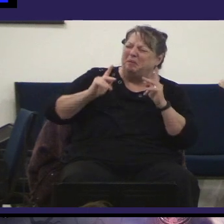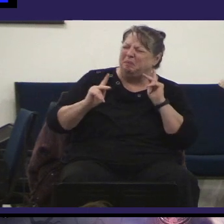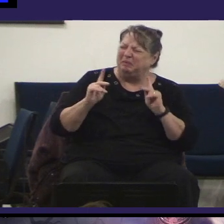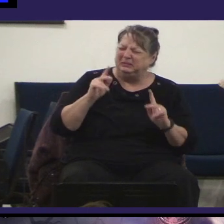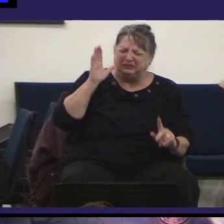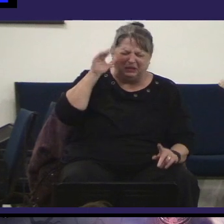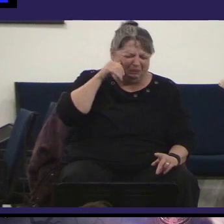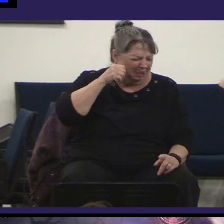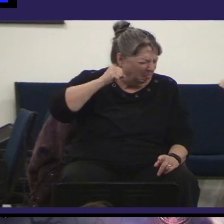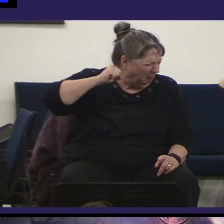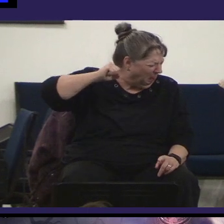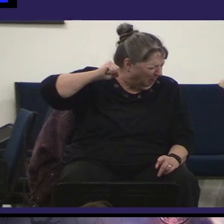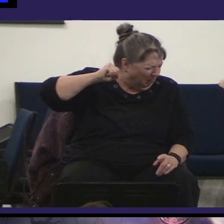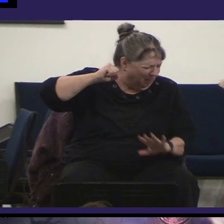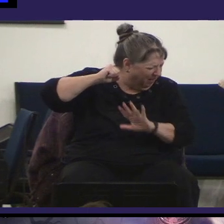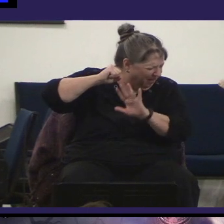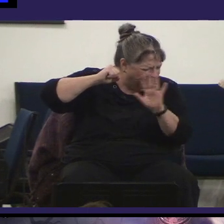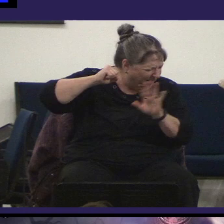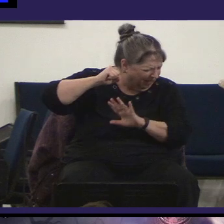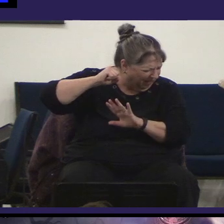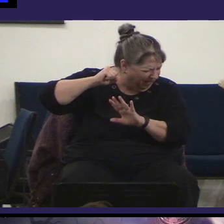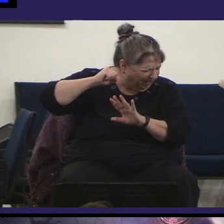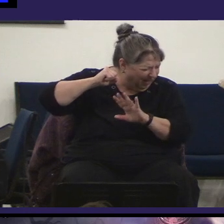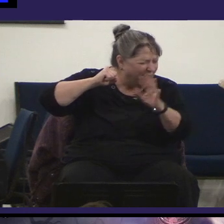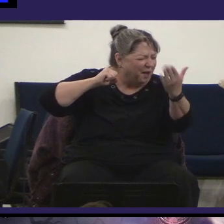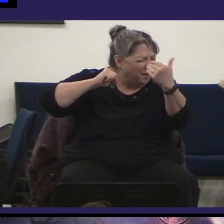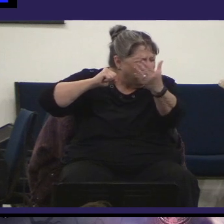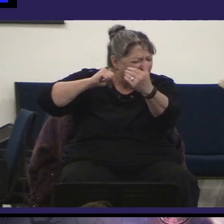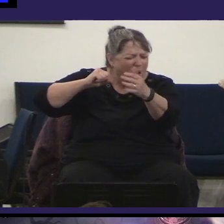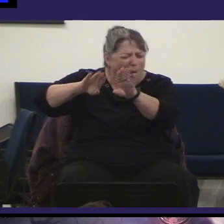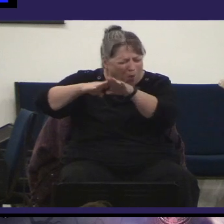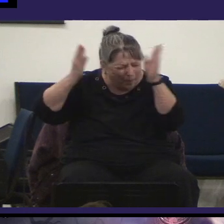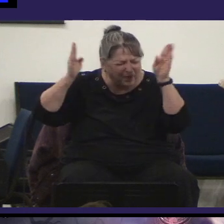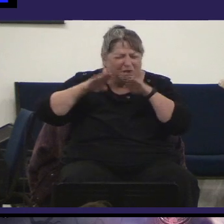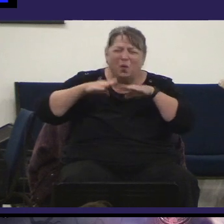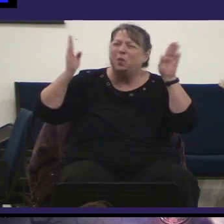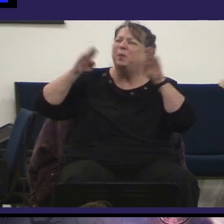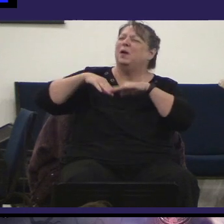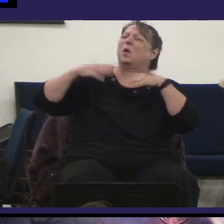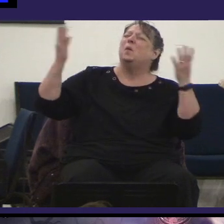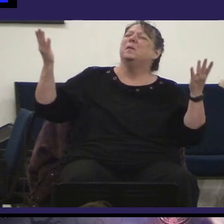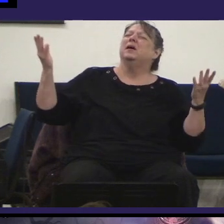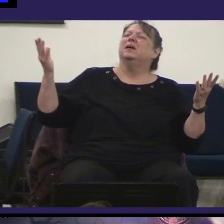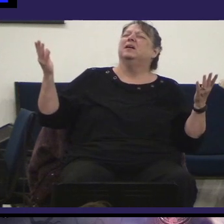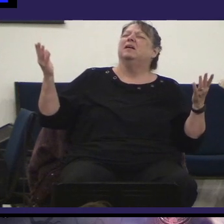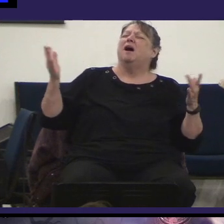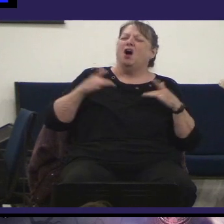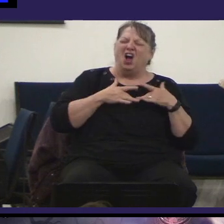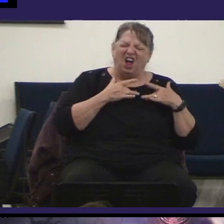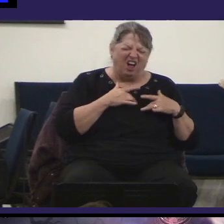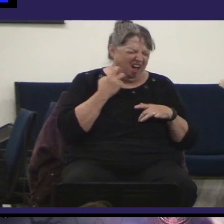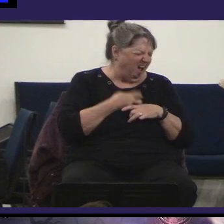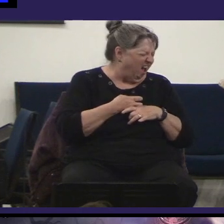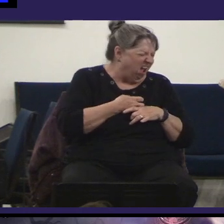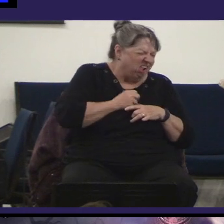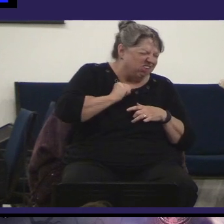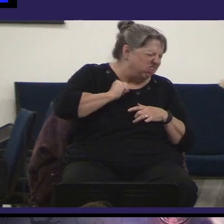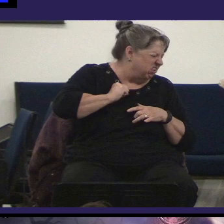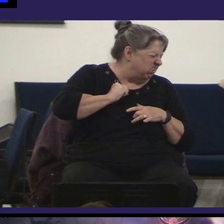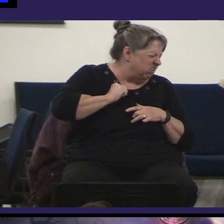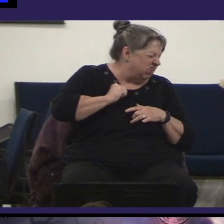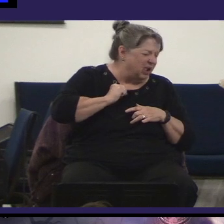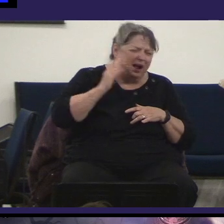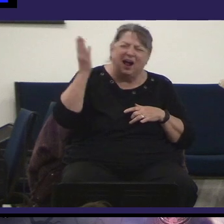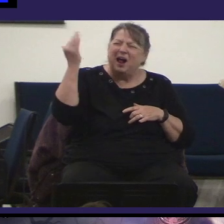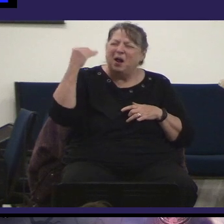or what you want to do. I pray in the name of Jesus. I pray, oh God, that you would soften hearts that have become hard.